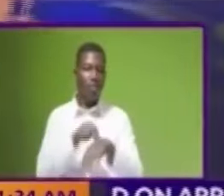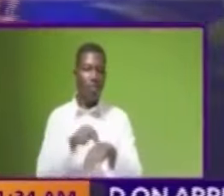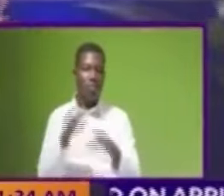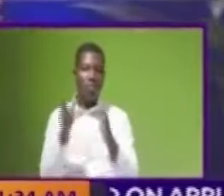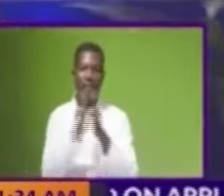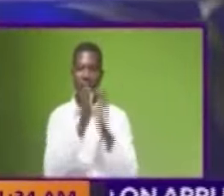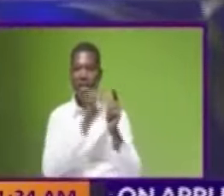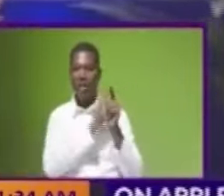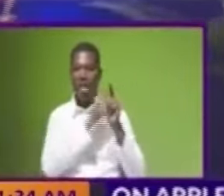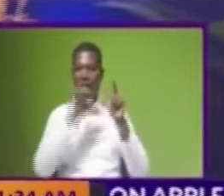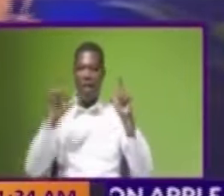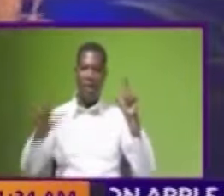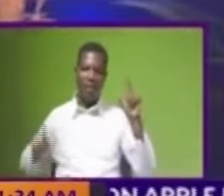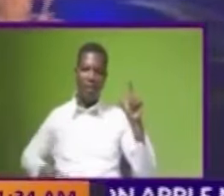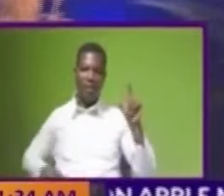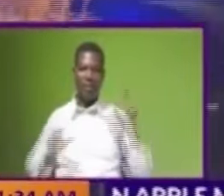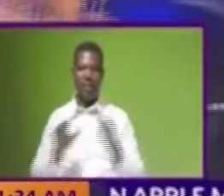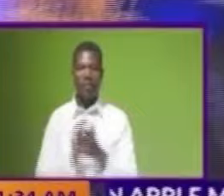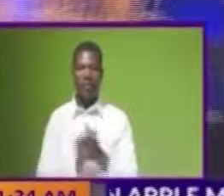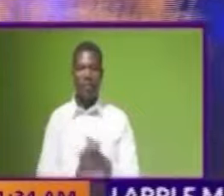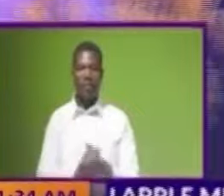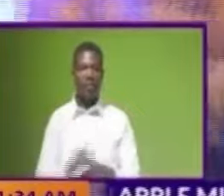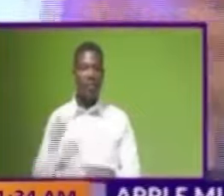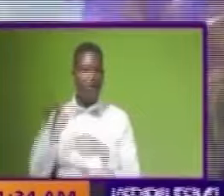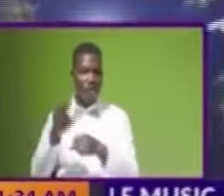mwase.